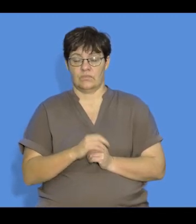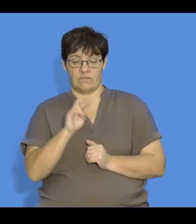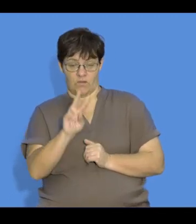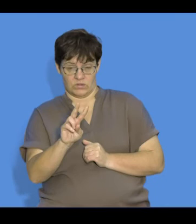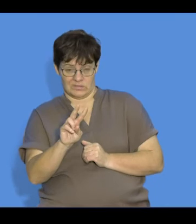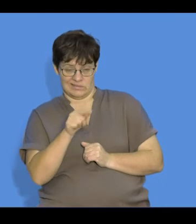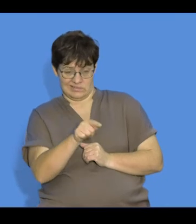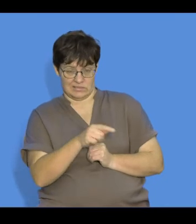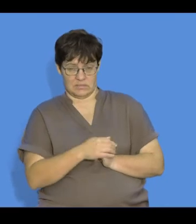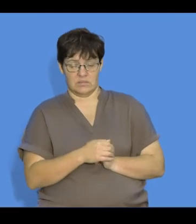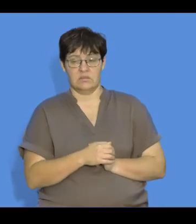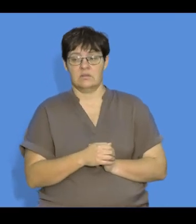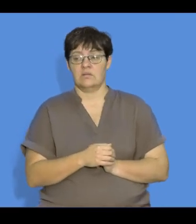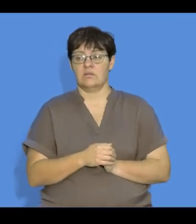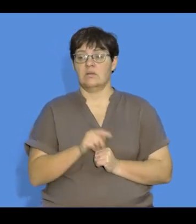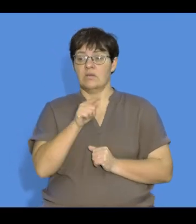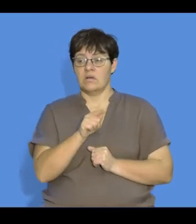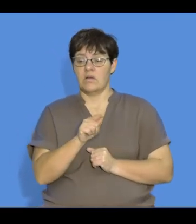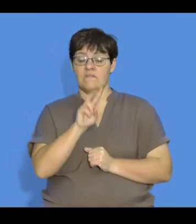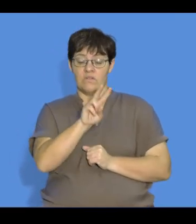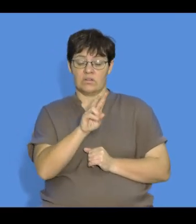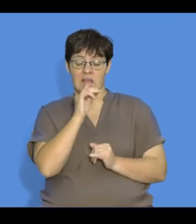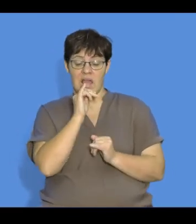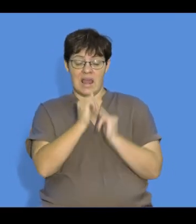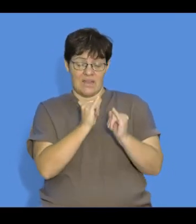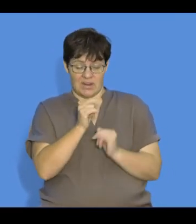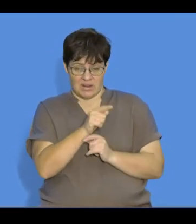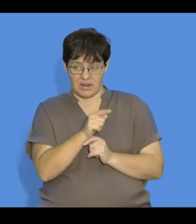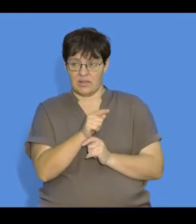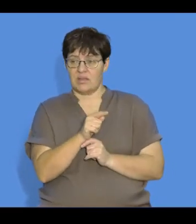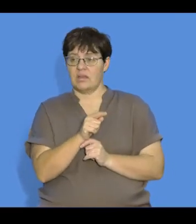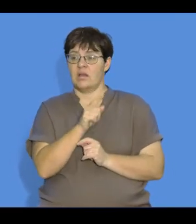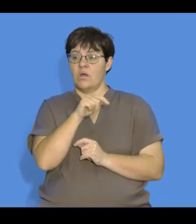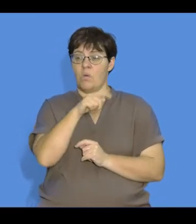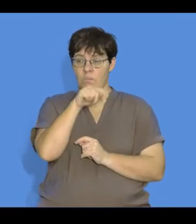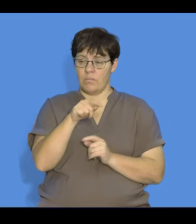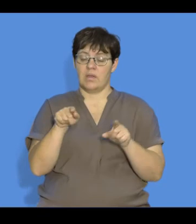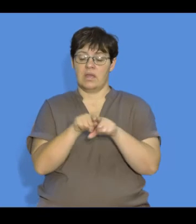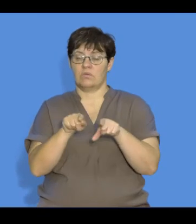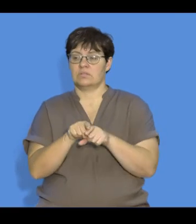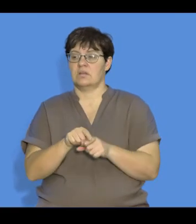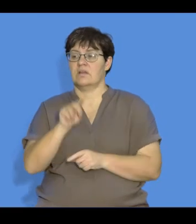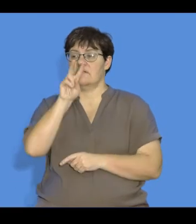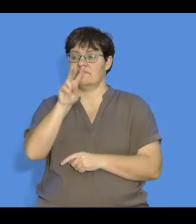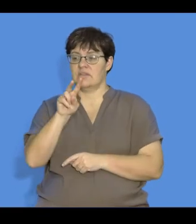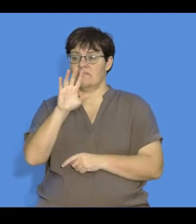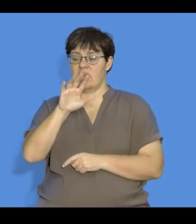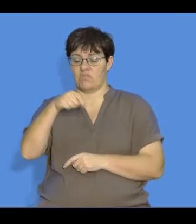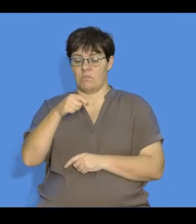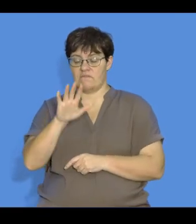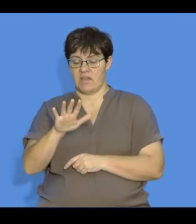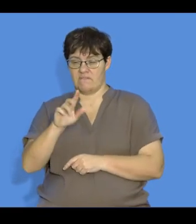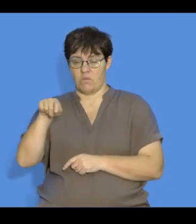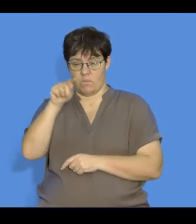voltage across the 11 ohms is equals to voltage across the 5.5 ohm resistor. Why is it so? Because these 2